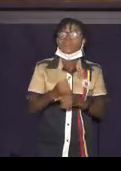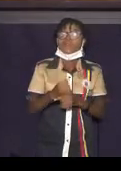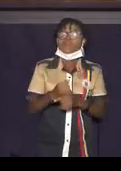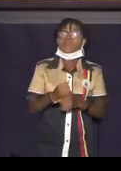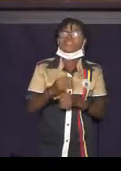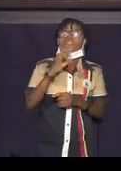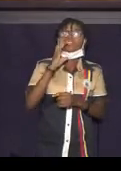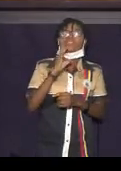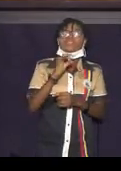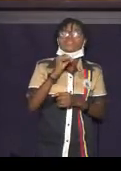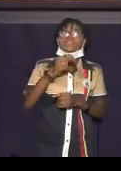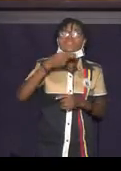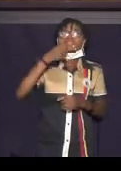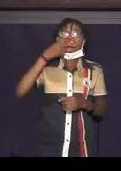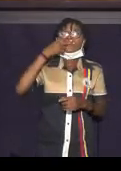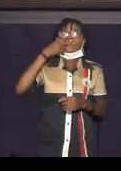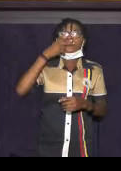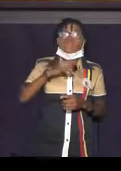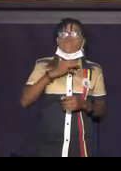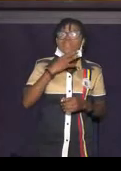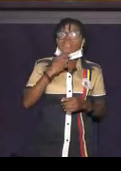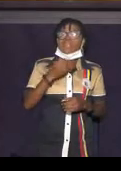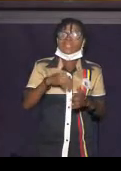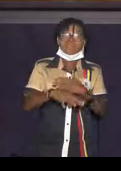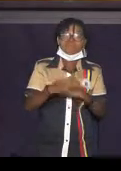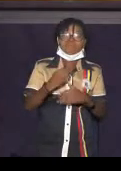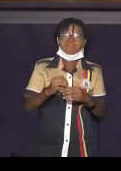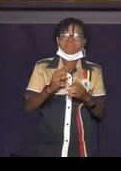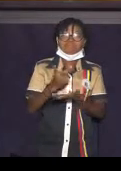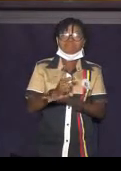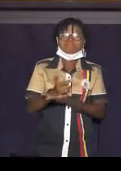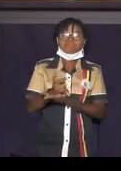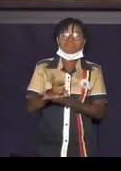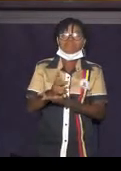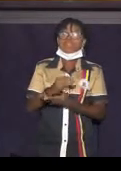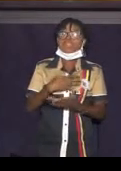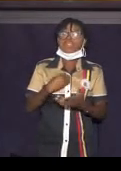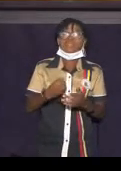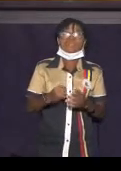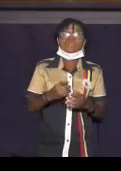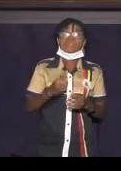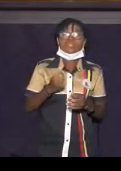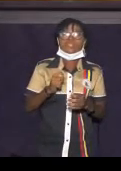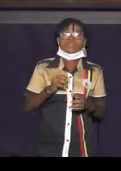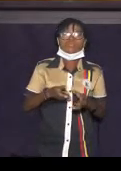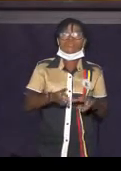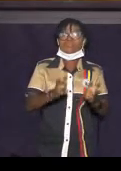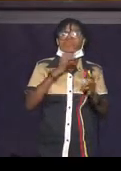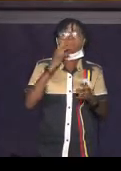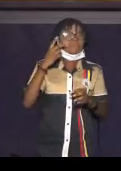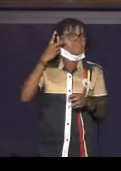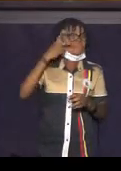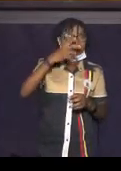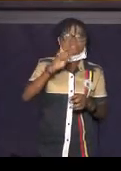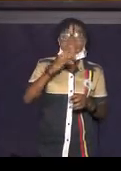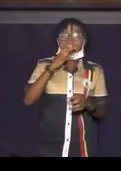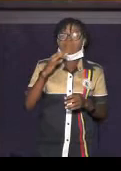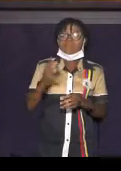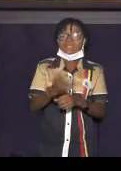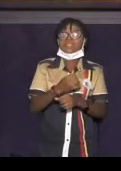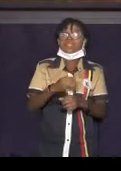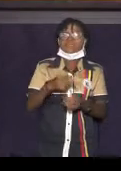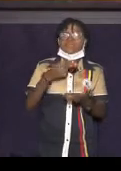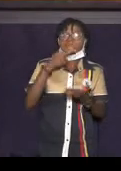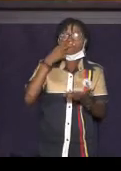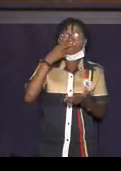have seen some people maybe in the movie or in the streets taking cigarettes. This is an abused